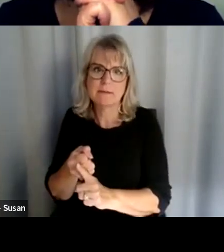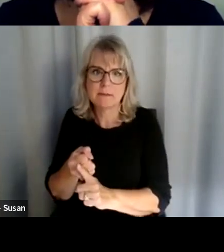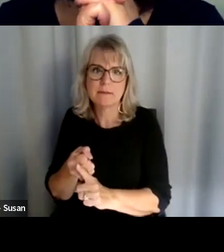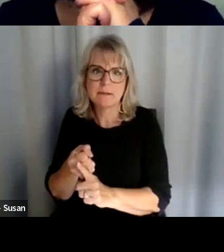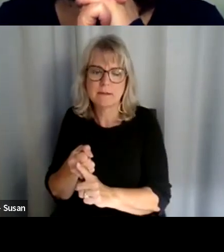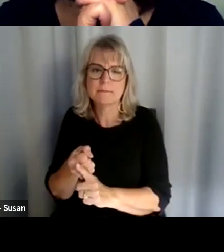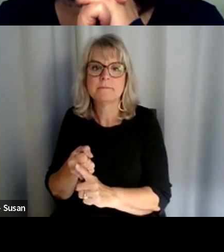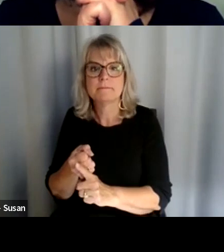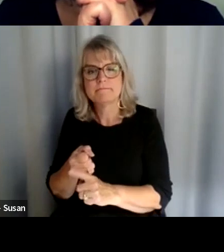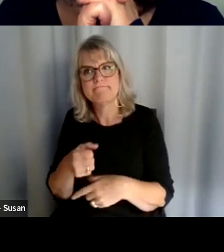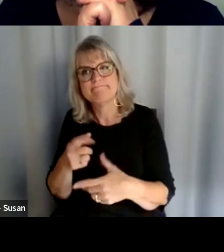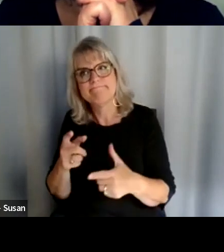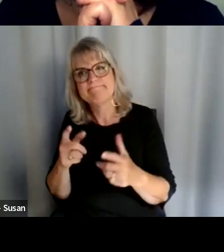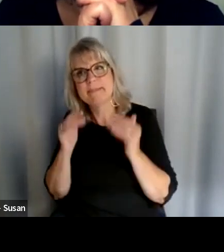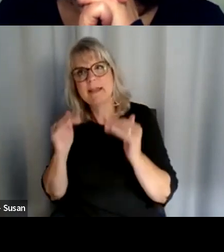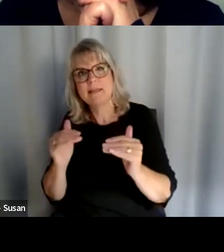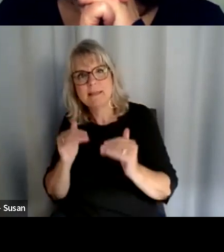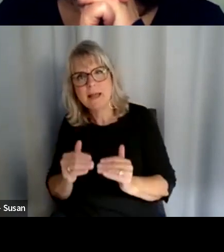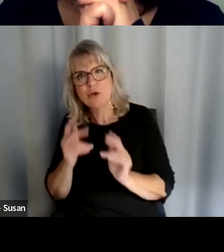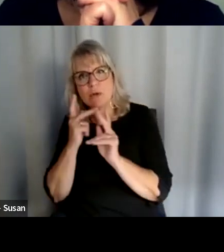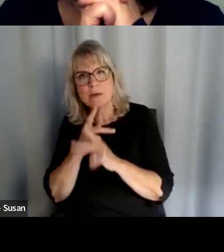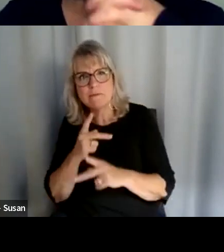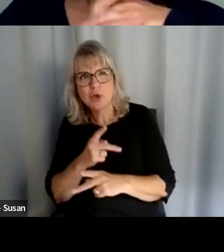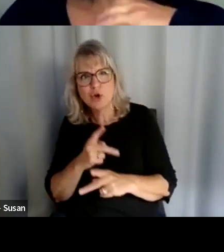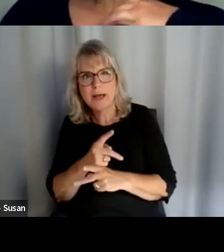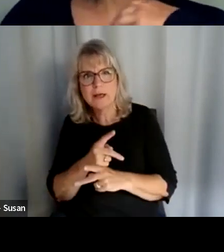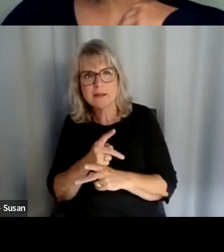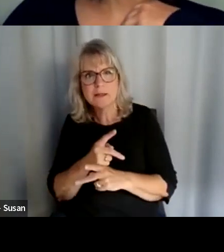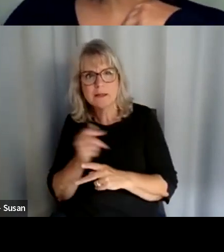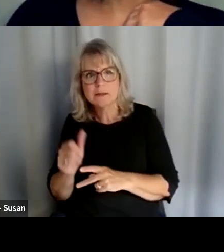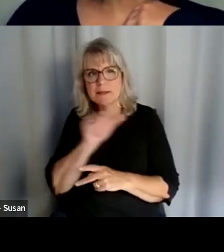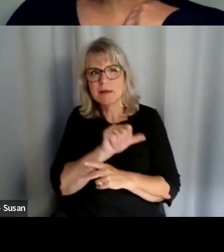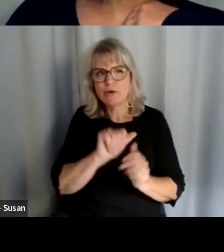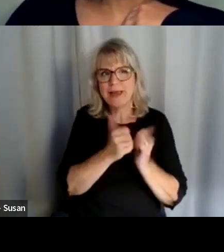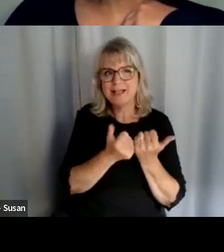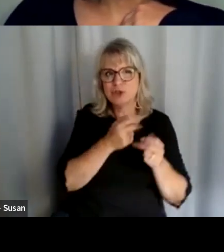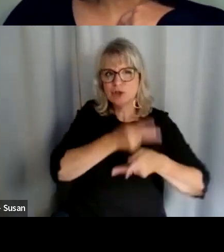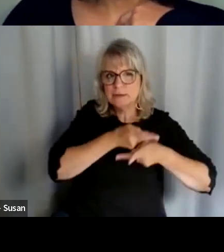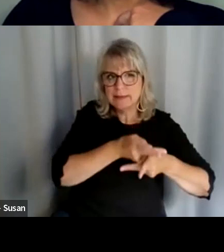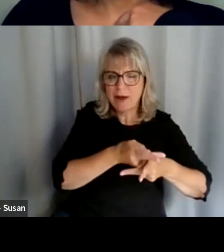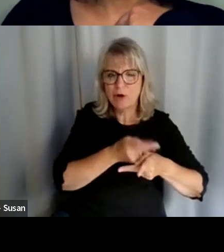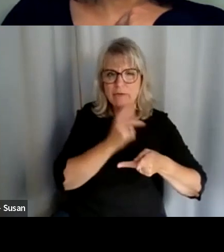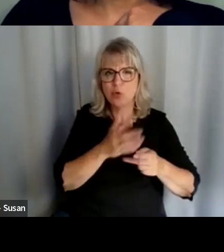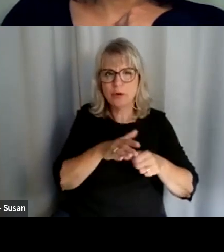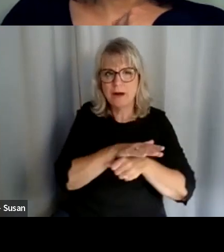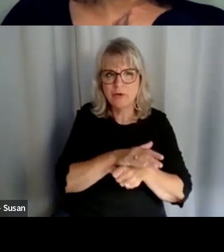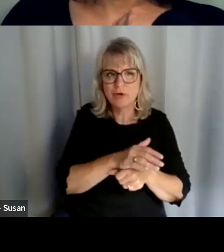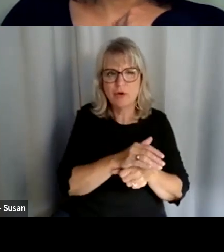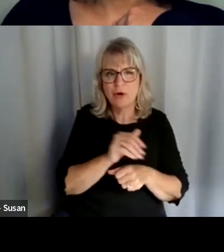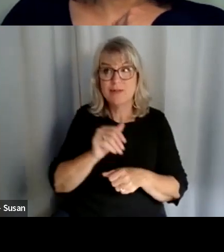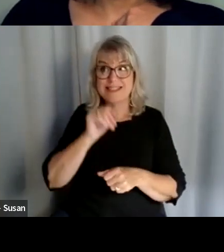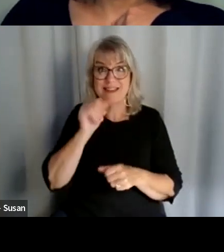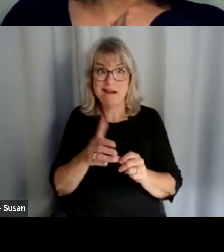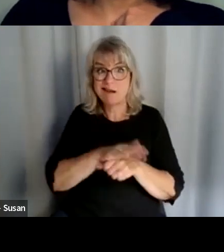know, then you can figure out if it's already covered by someone else or if it's not. And if it's not covered